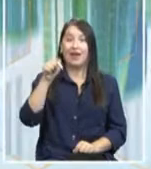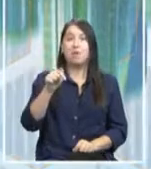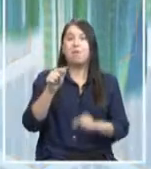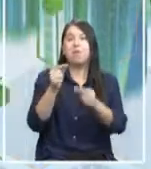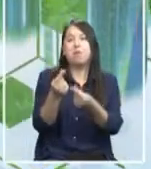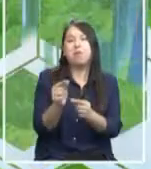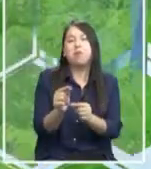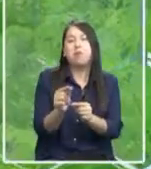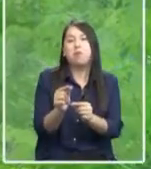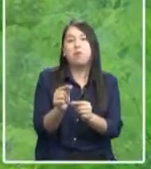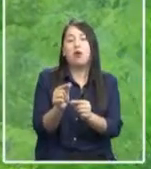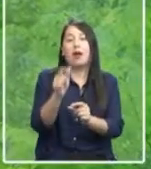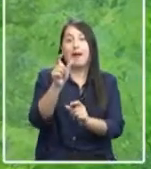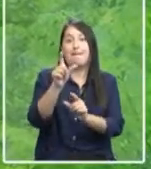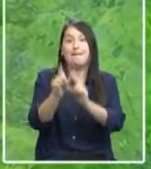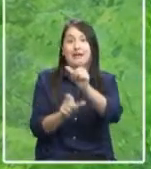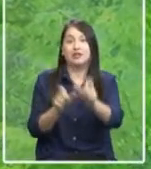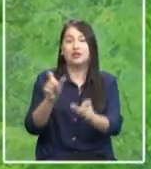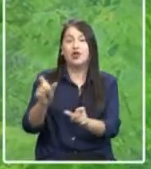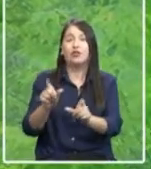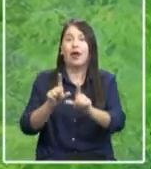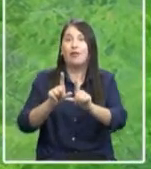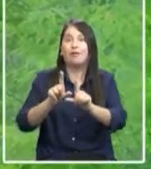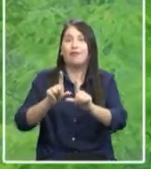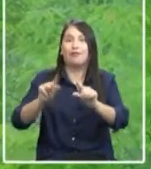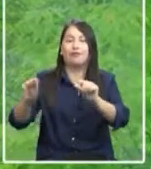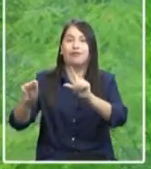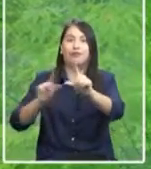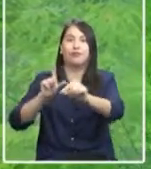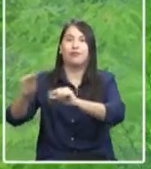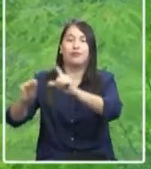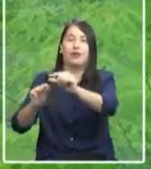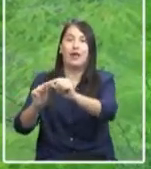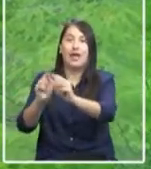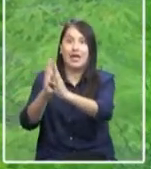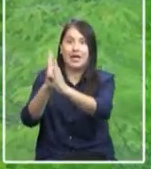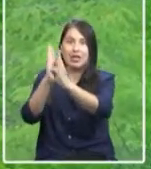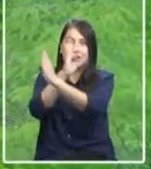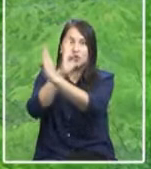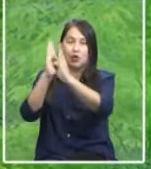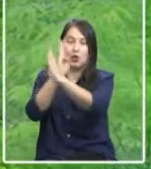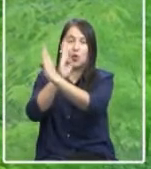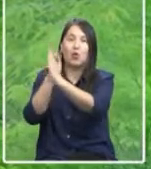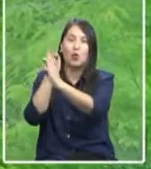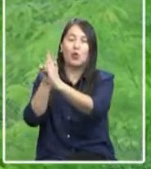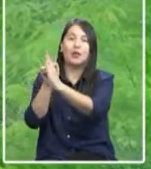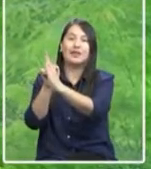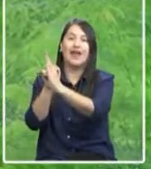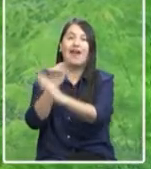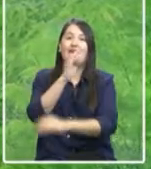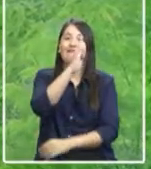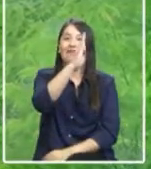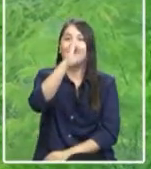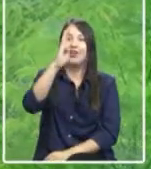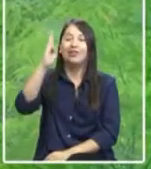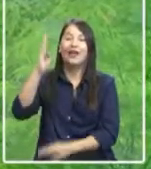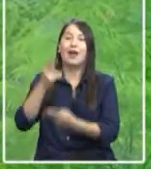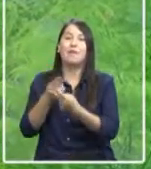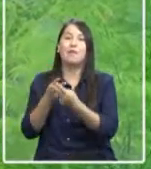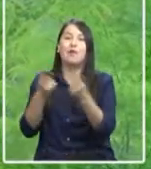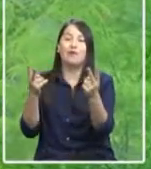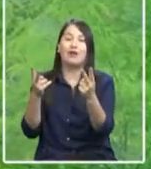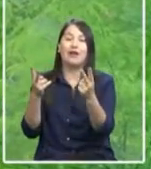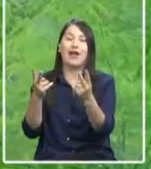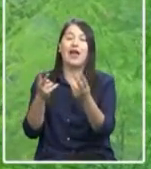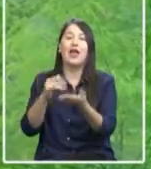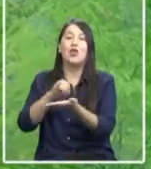library, where they burn books and they enter into a dialogue about which books are worth preserving. So this is not